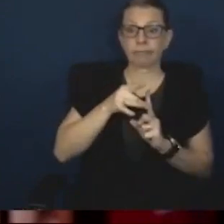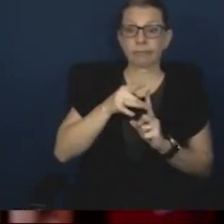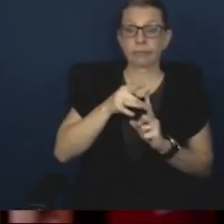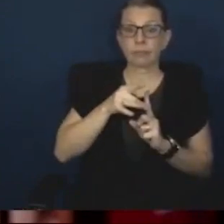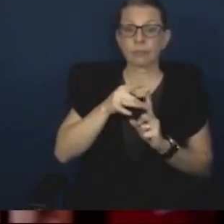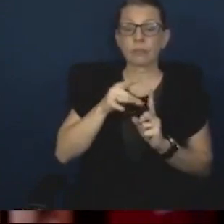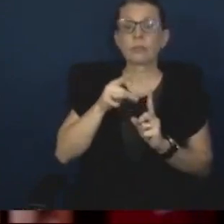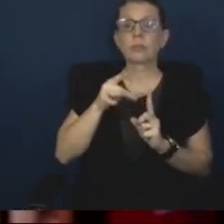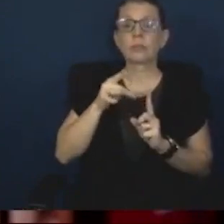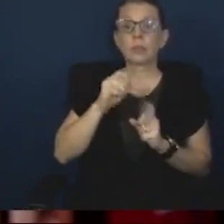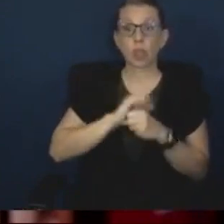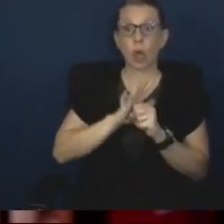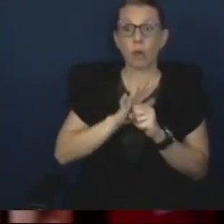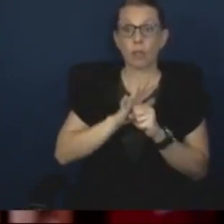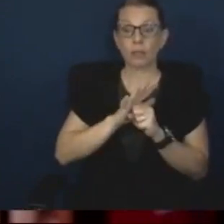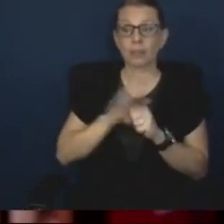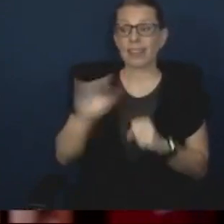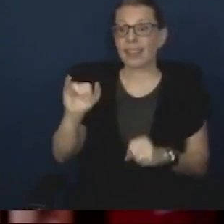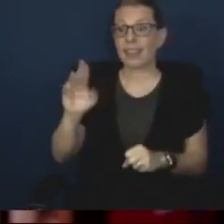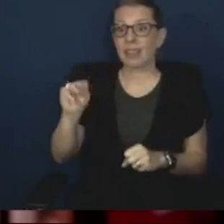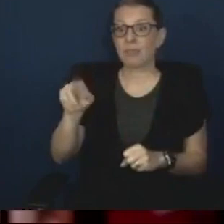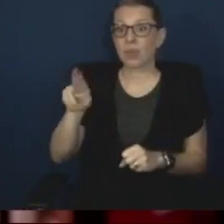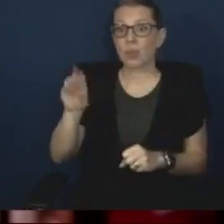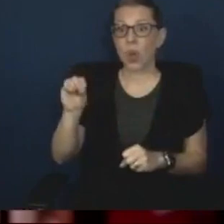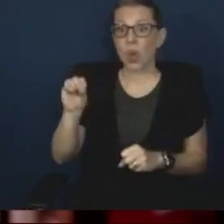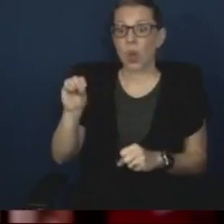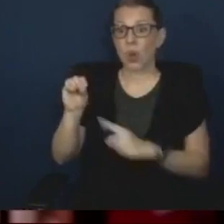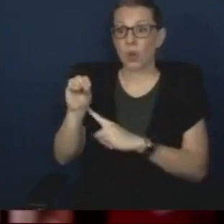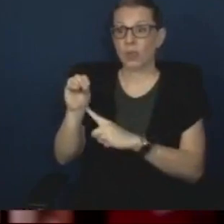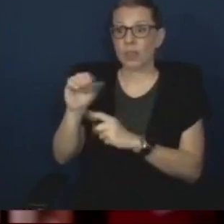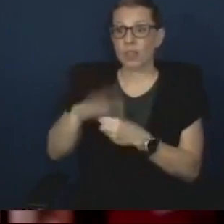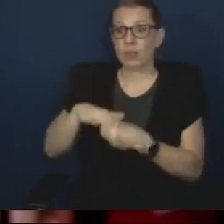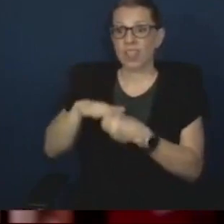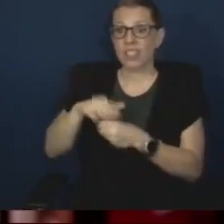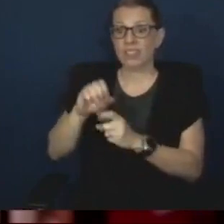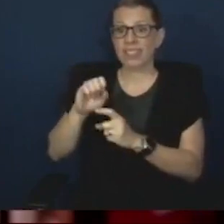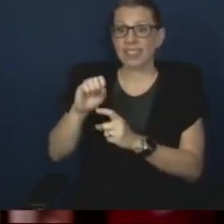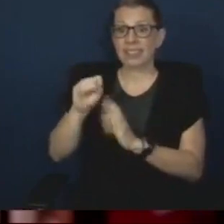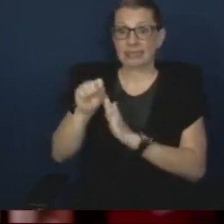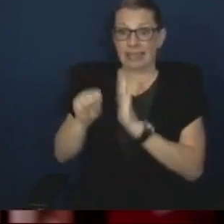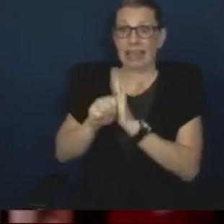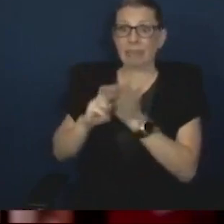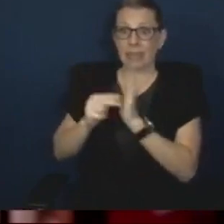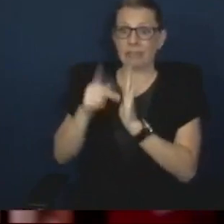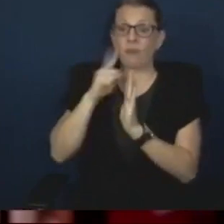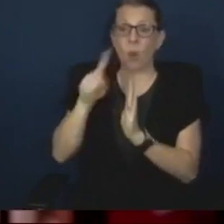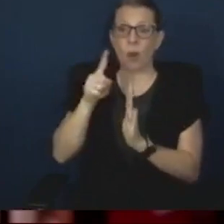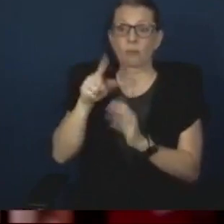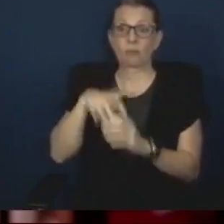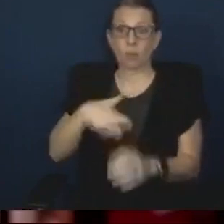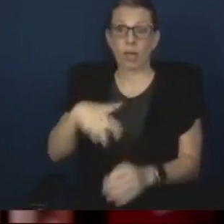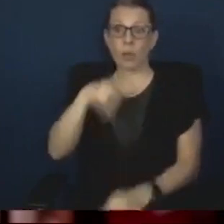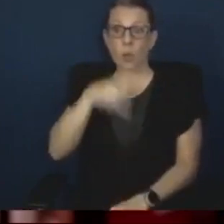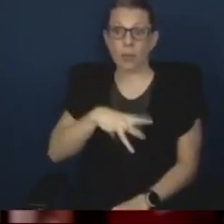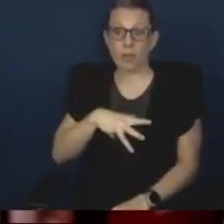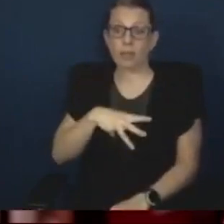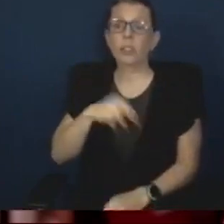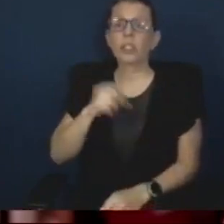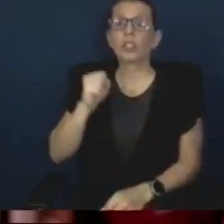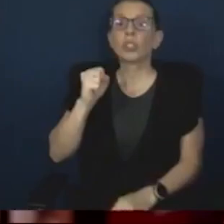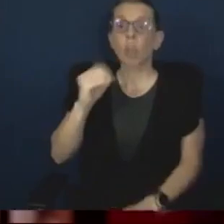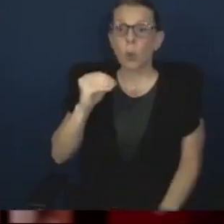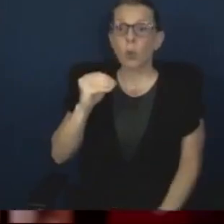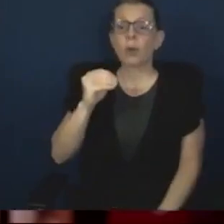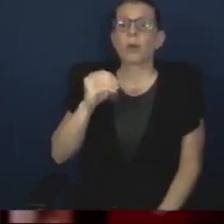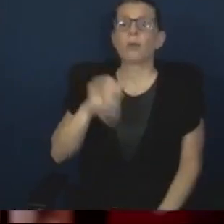pregnancy is an immunosuppressive state, and that makes it worse. So absolutely, pregnant women should be vaccinated. Thank